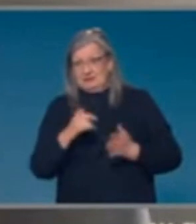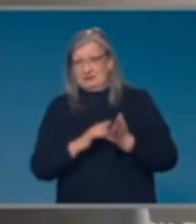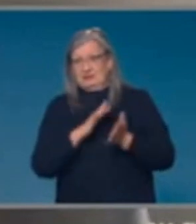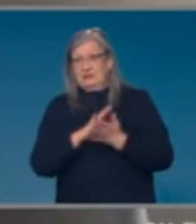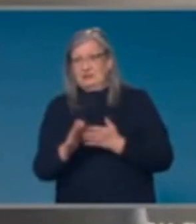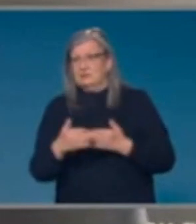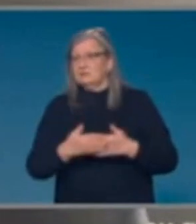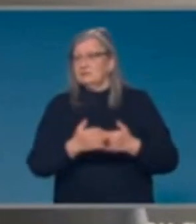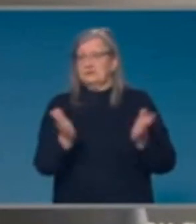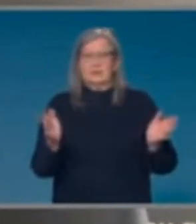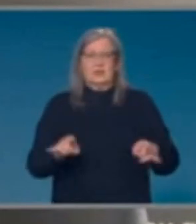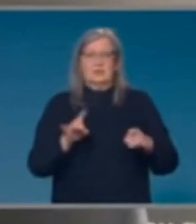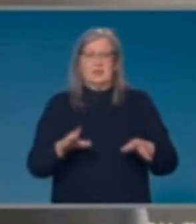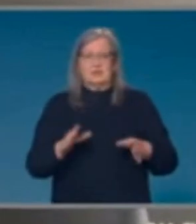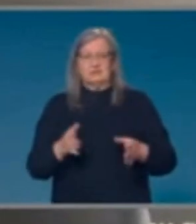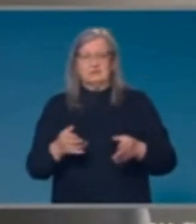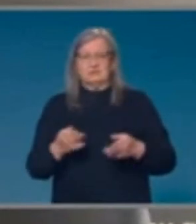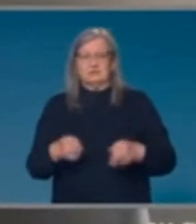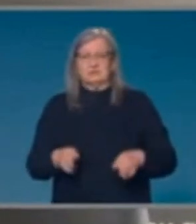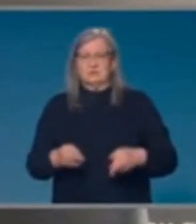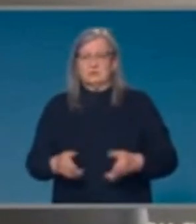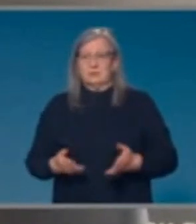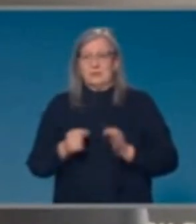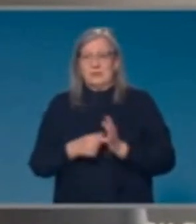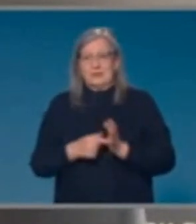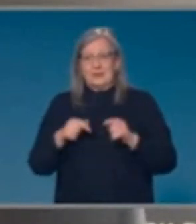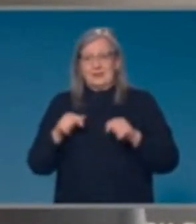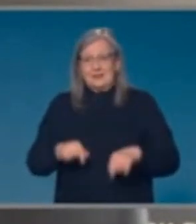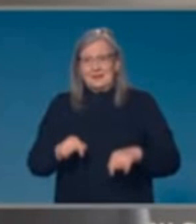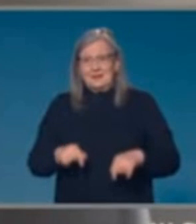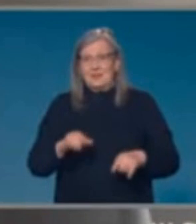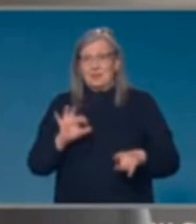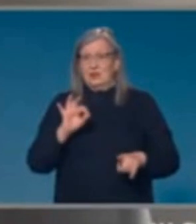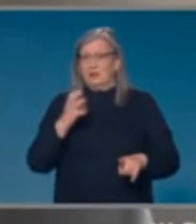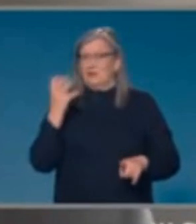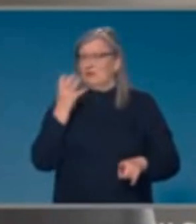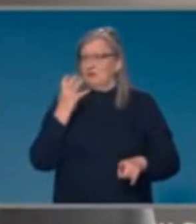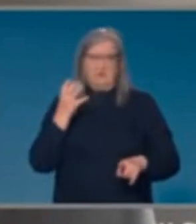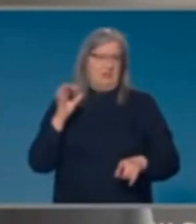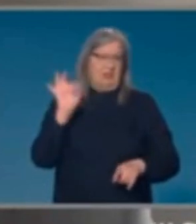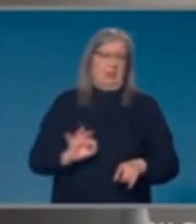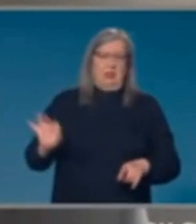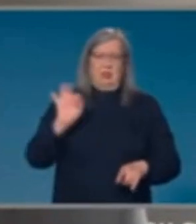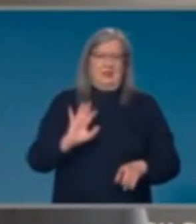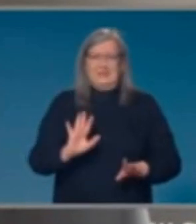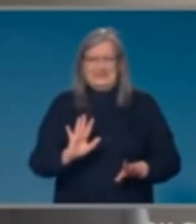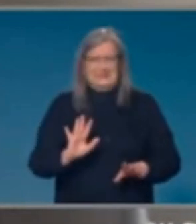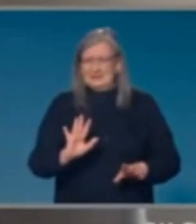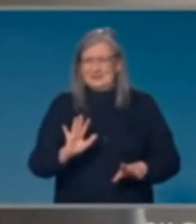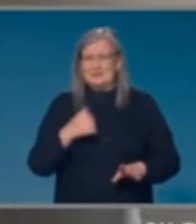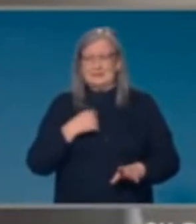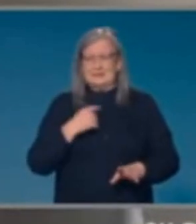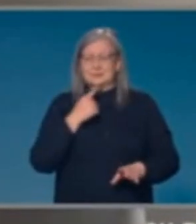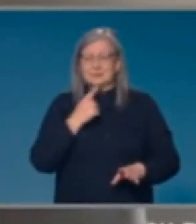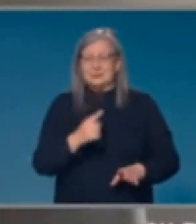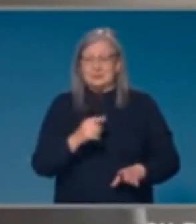an immediate, clear and present danger. It is. Wherever you are, it's a clear and present danger. So one of the